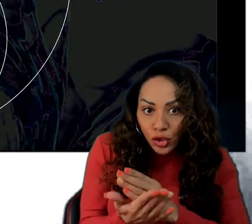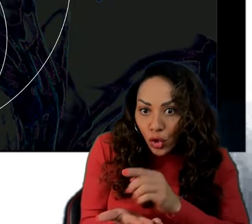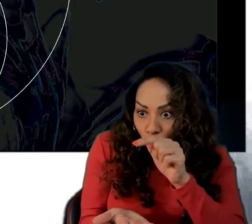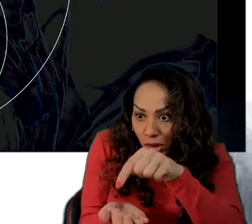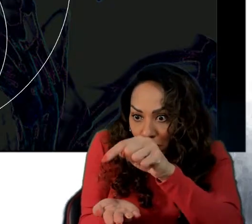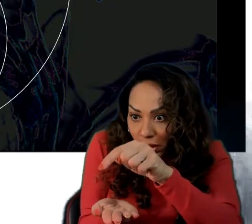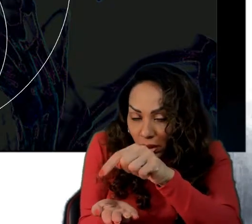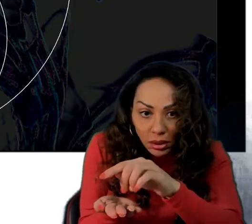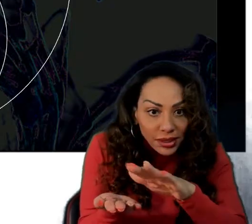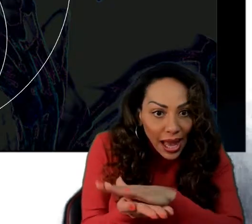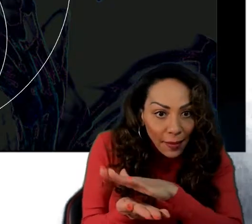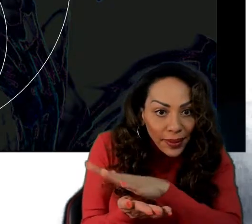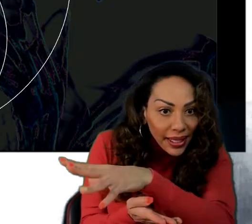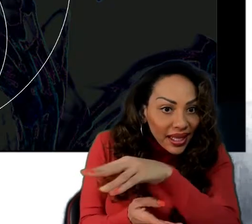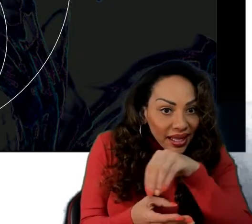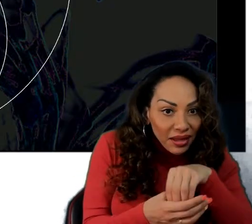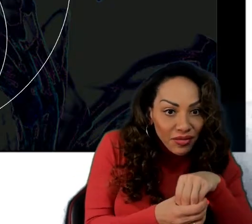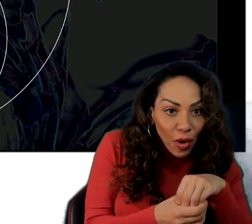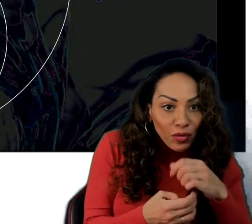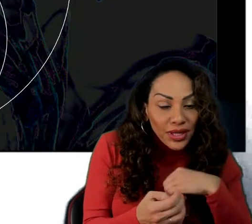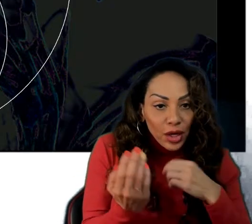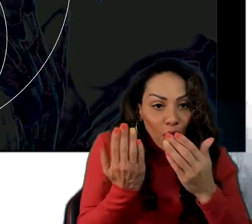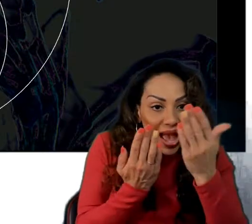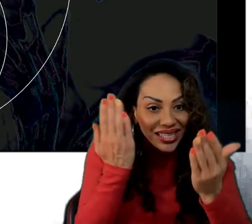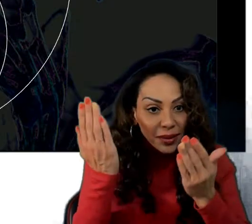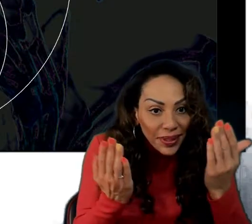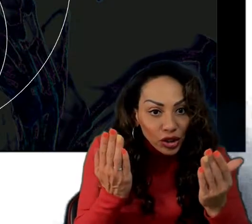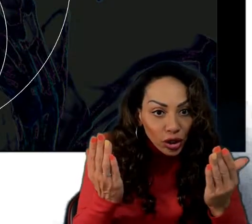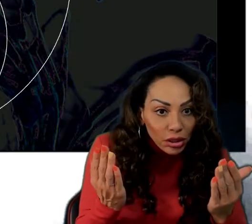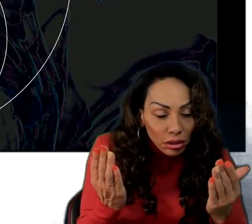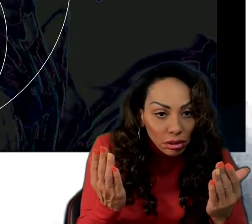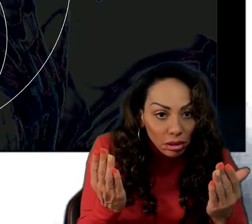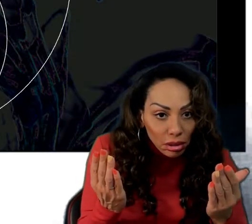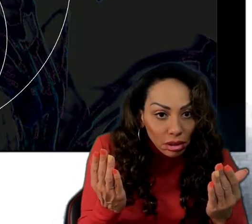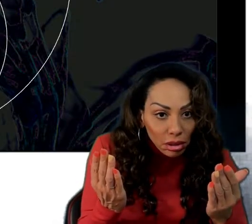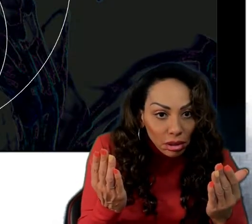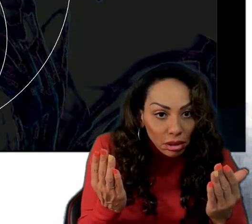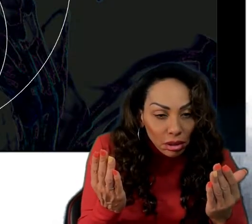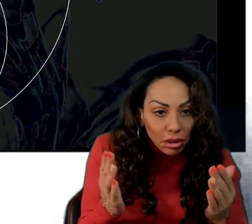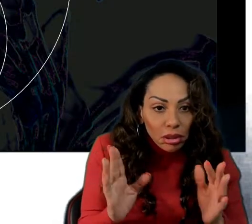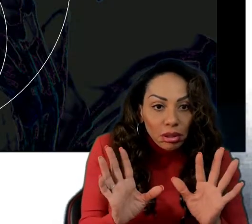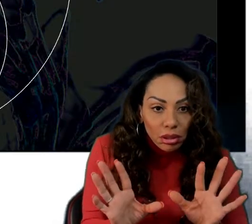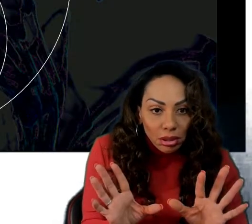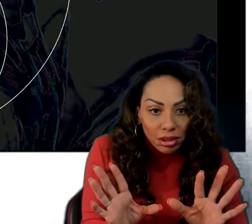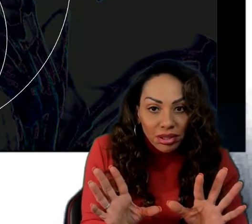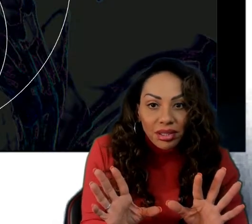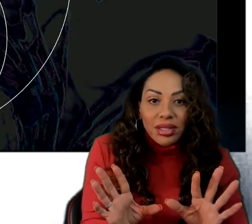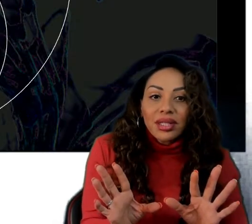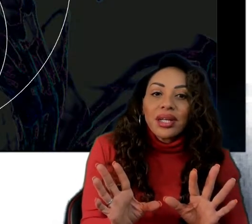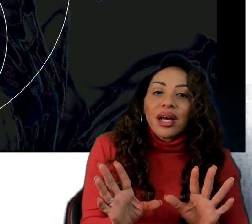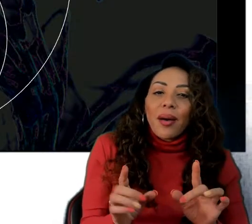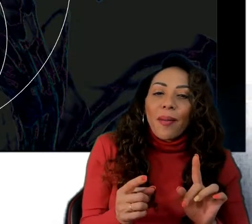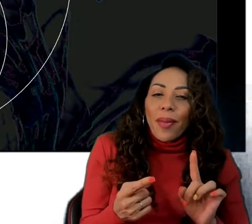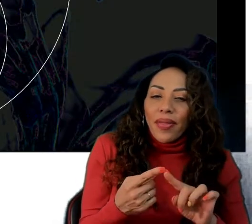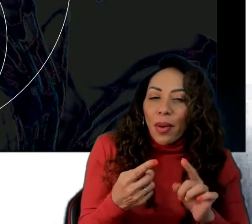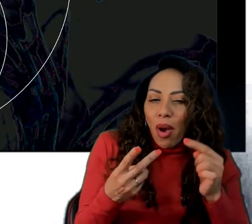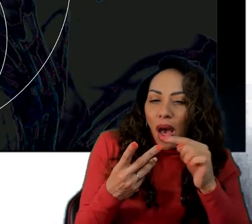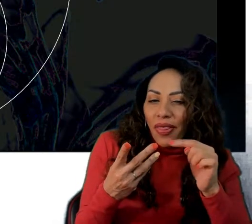this exhibition that we had coming up. But there's also these other elements that we were thinking and talking about that we'd like